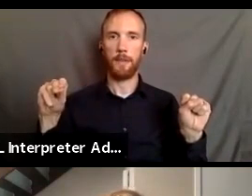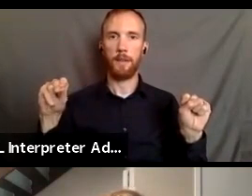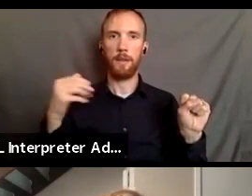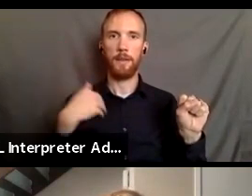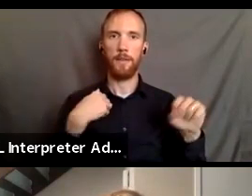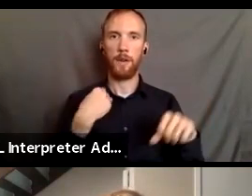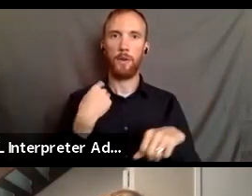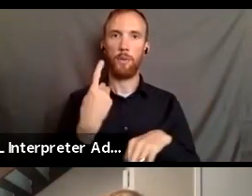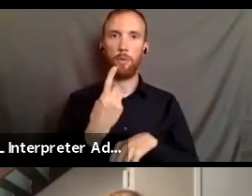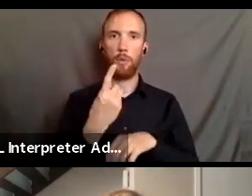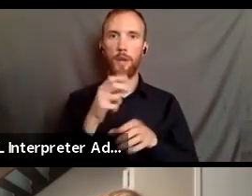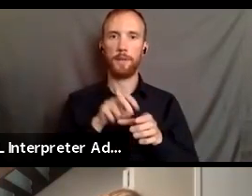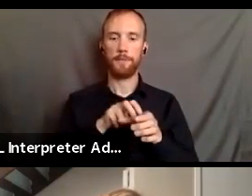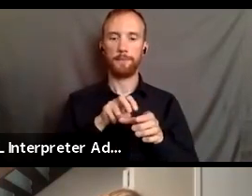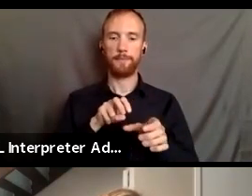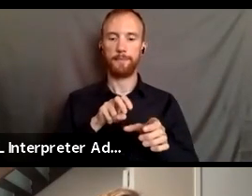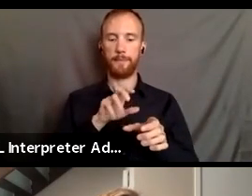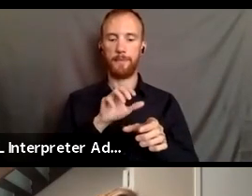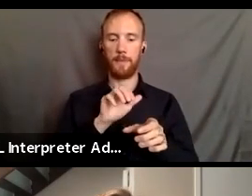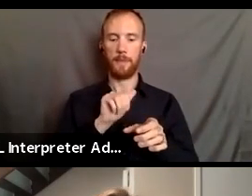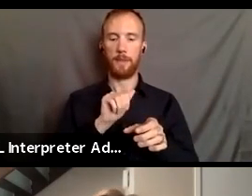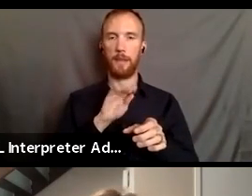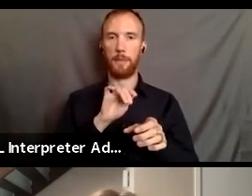and we have one abstention